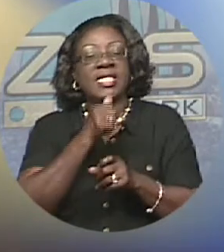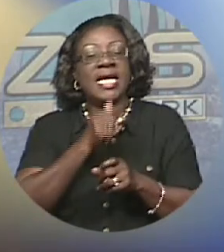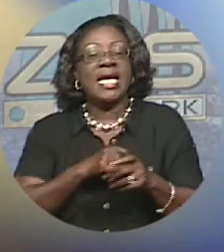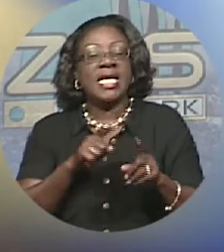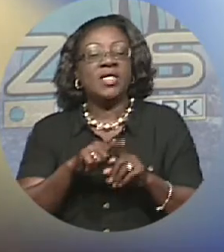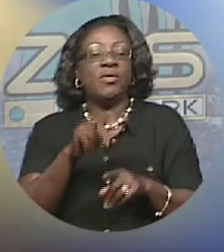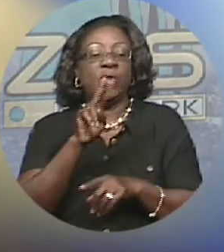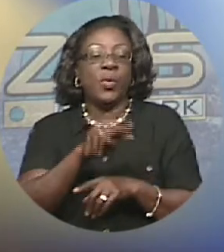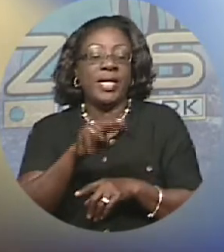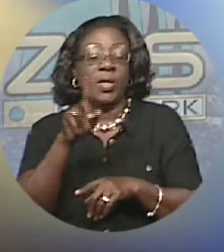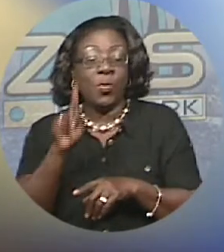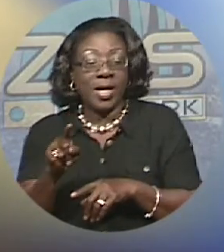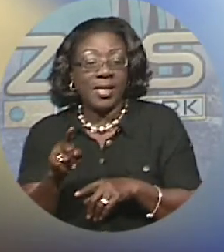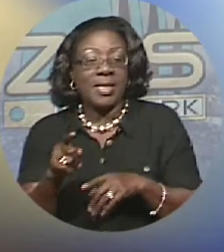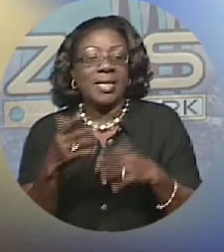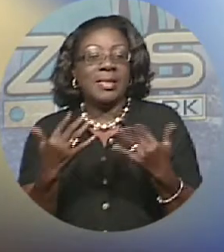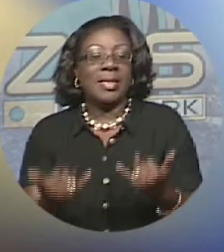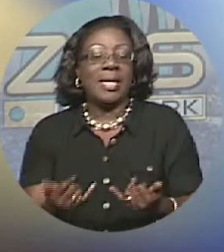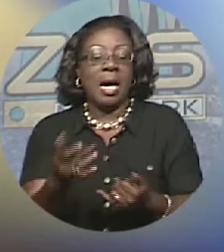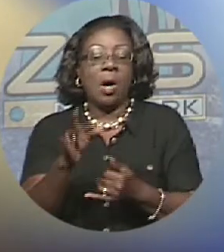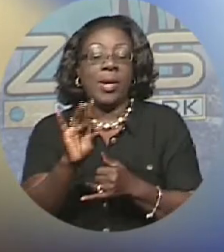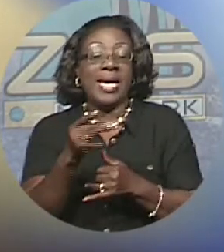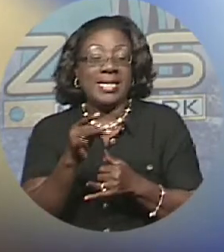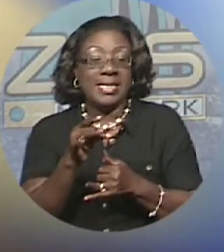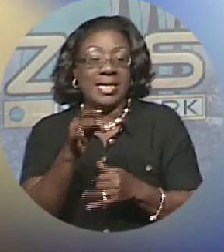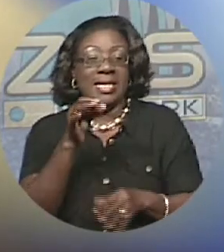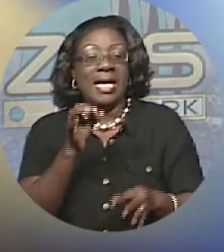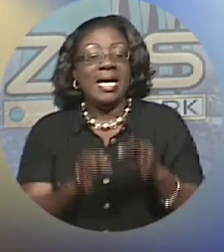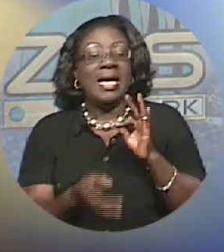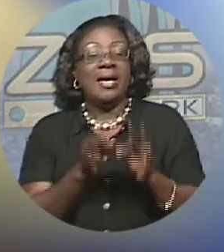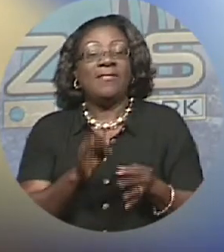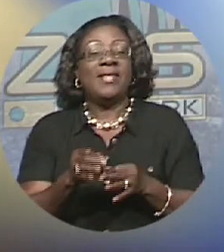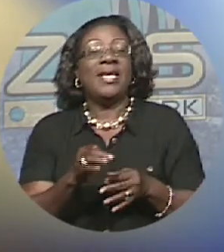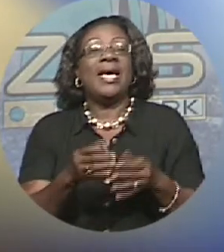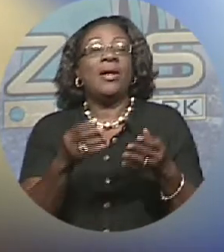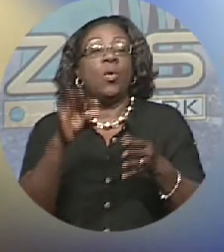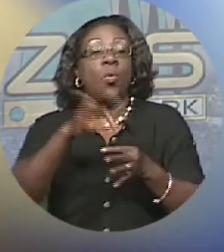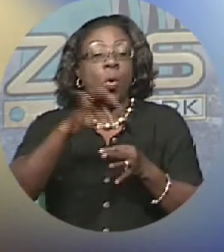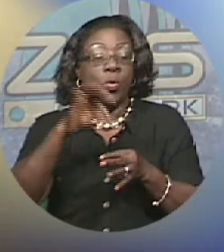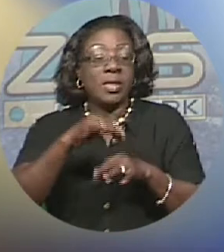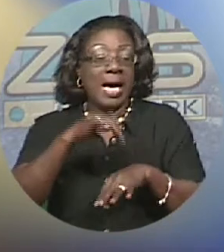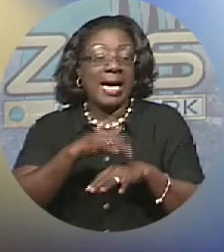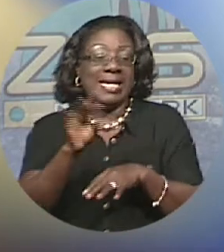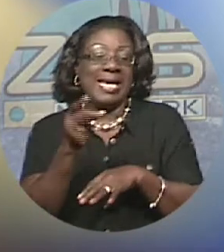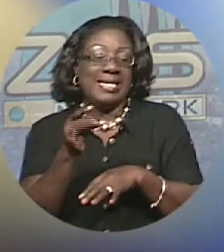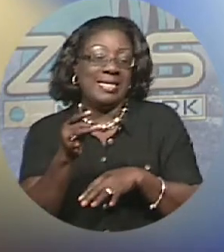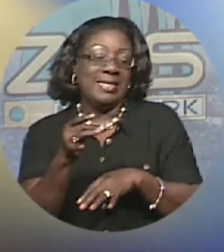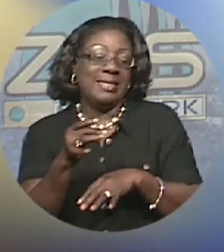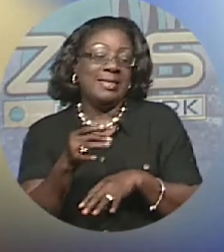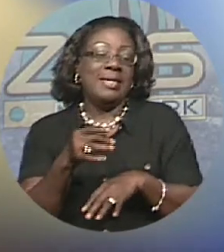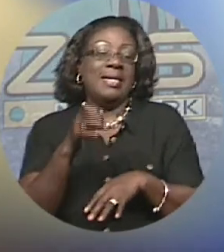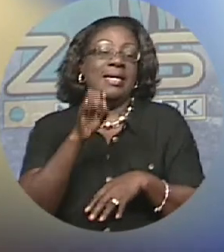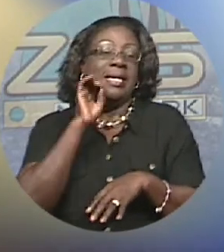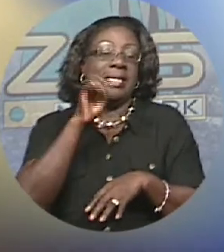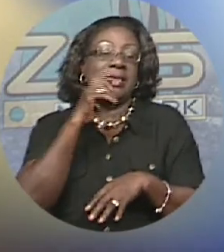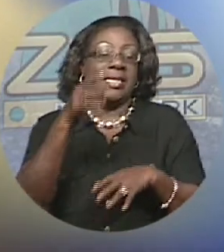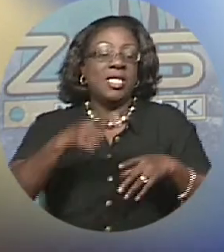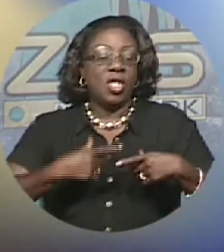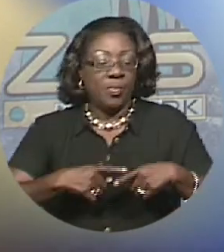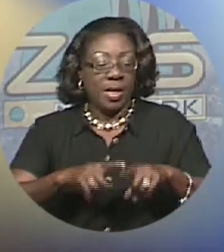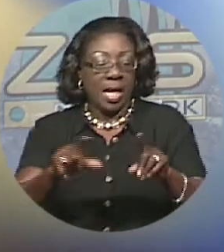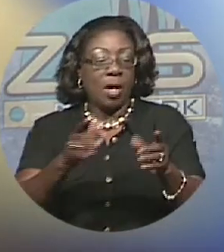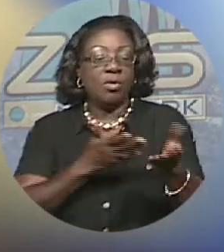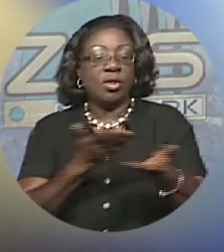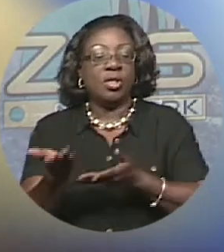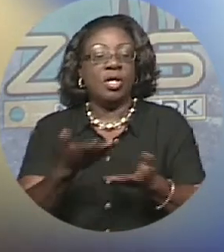old. Miller says if 18-year-olds are good enough for politicians to pursue to obtain their votes during election season, they should be allowed to serve on a